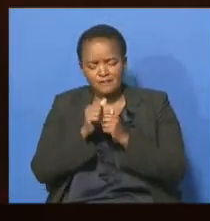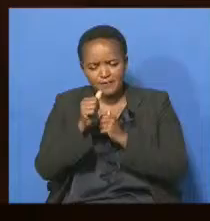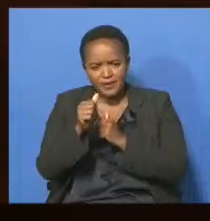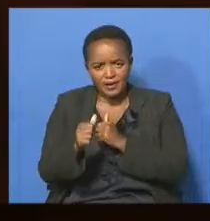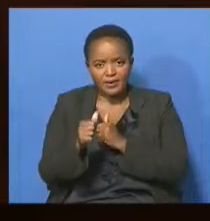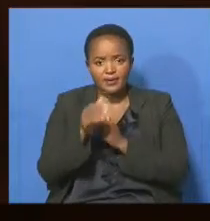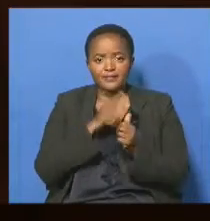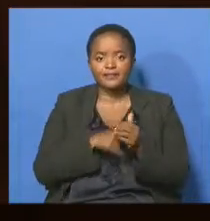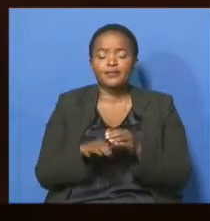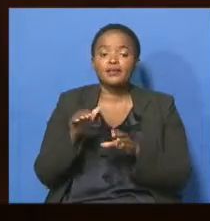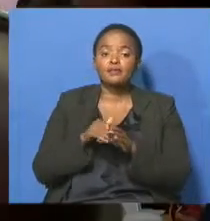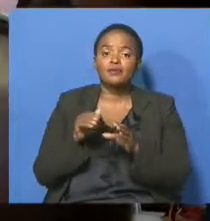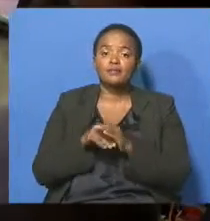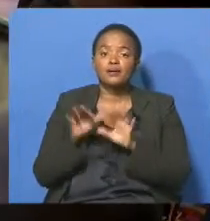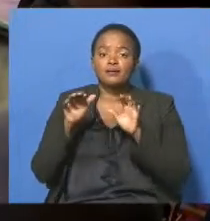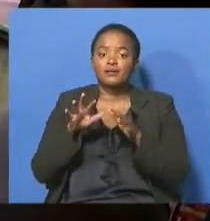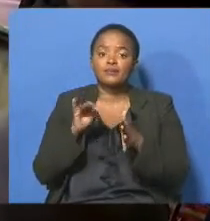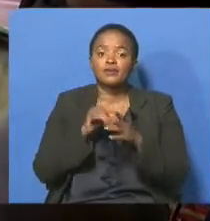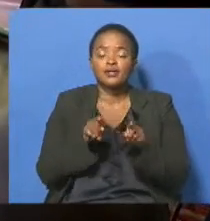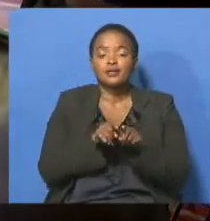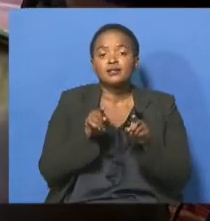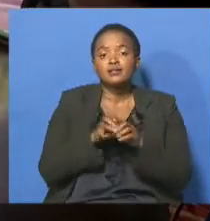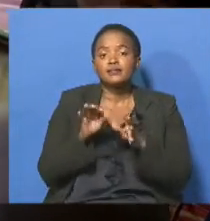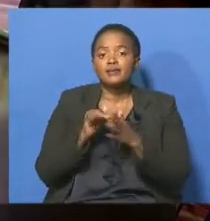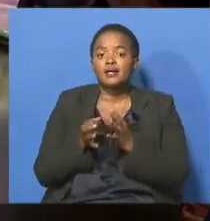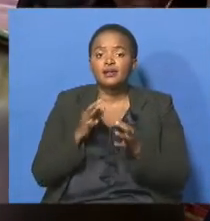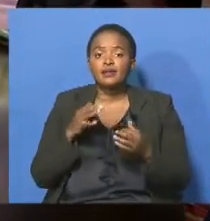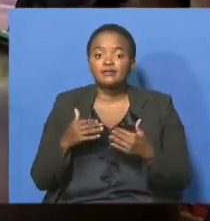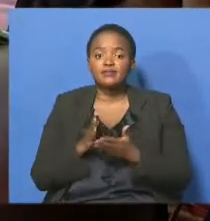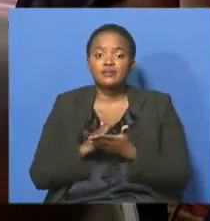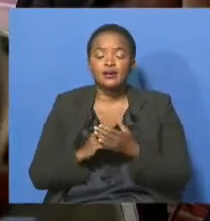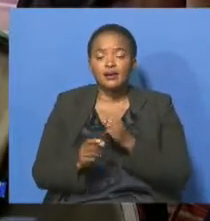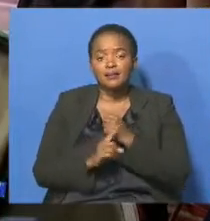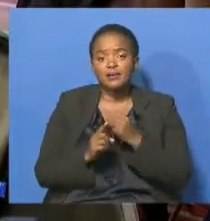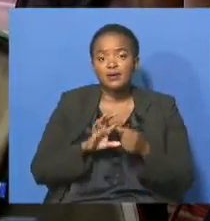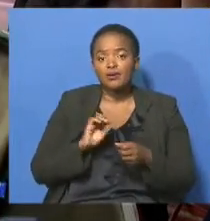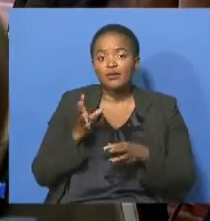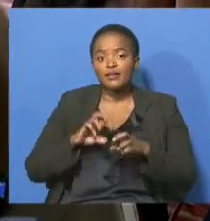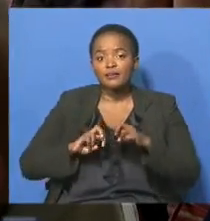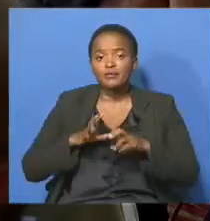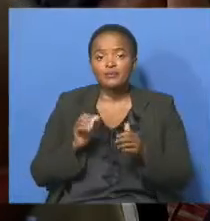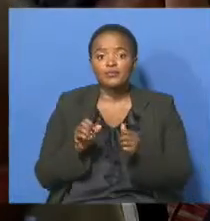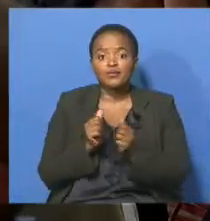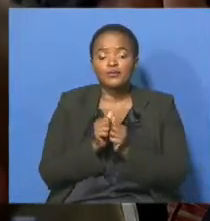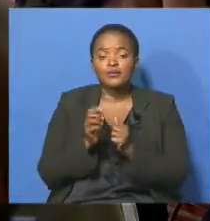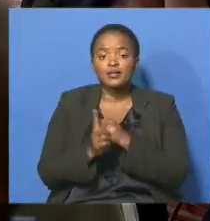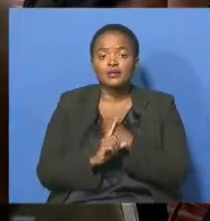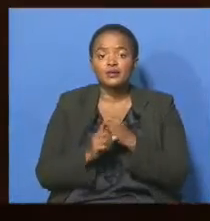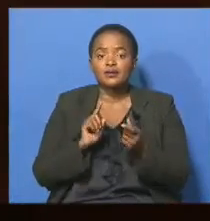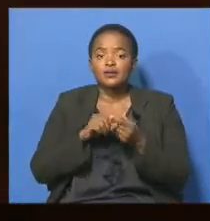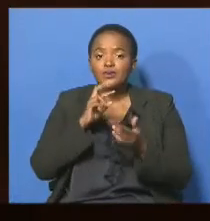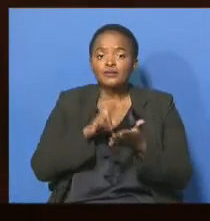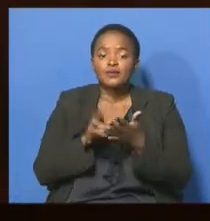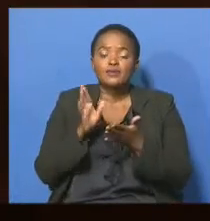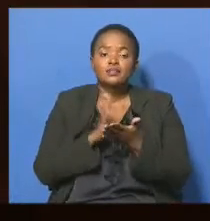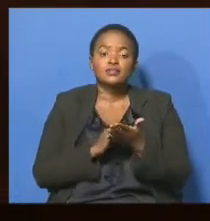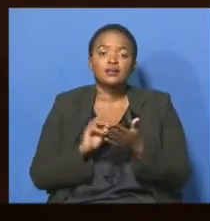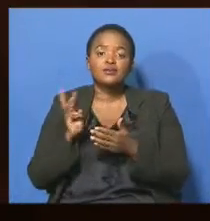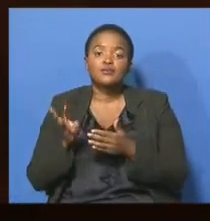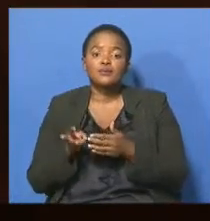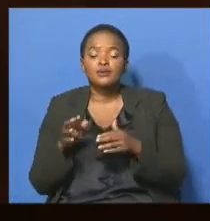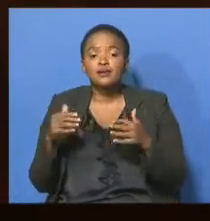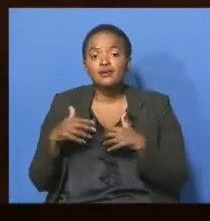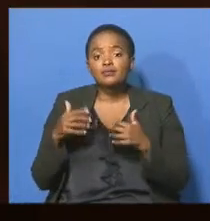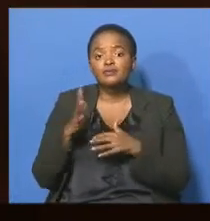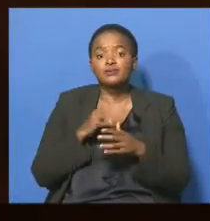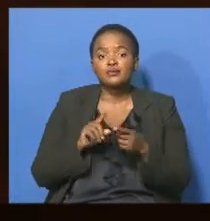away, were members of the public, even if they have crimes or some other problems with crime to report. Some of them would even